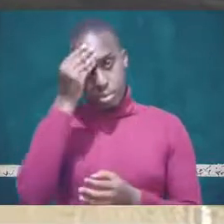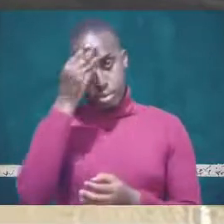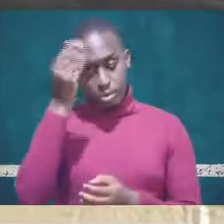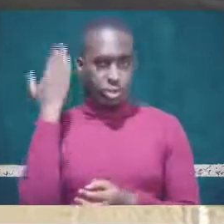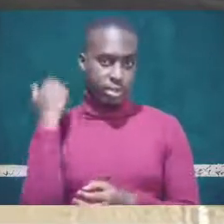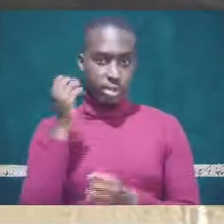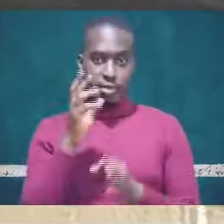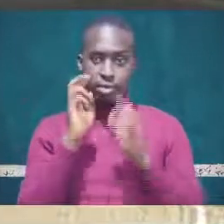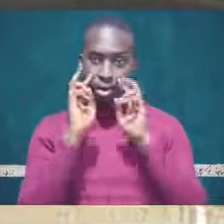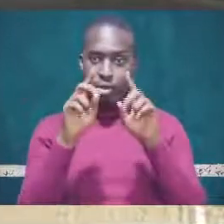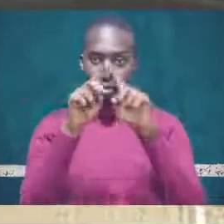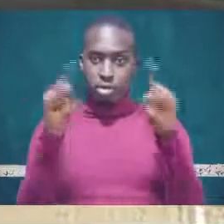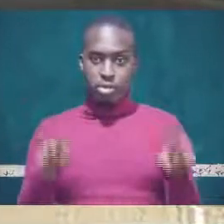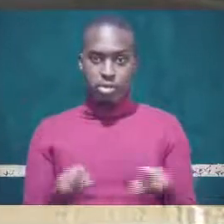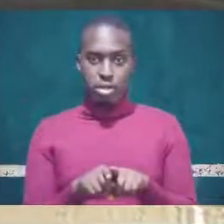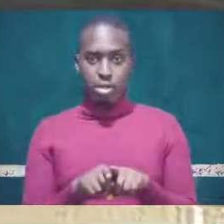your screen.